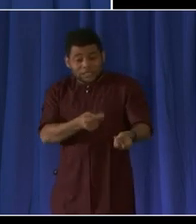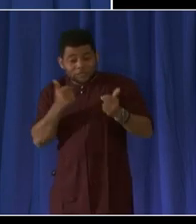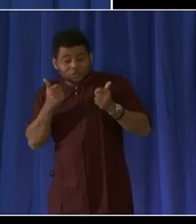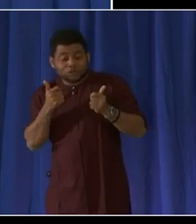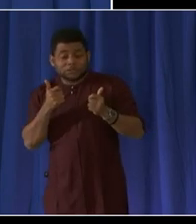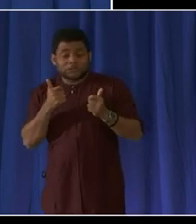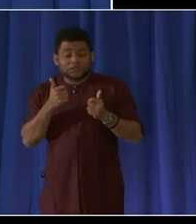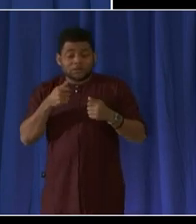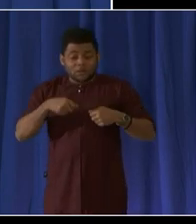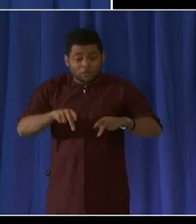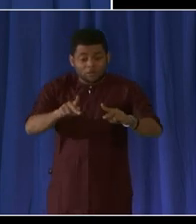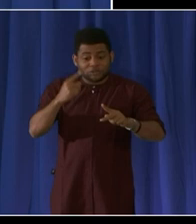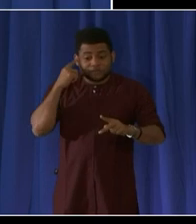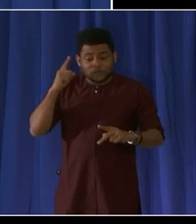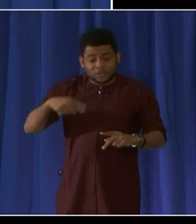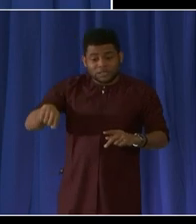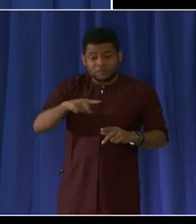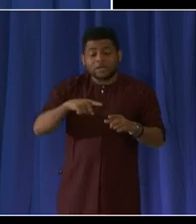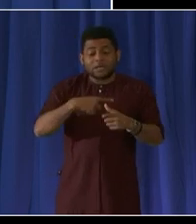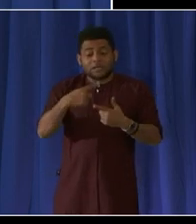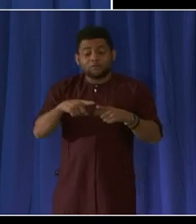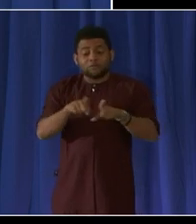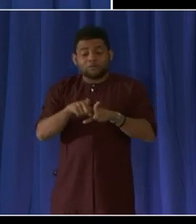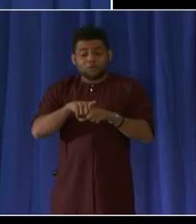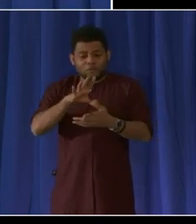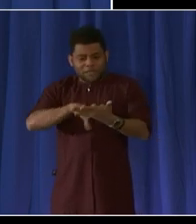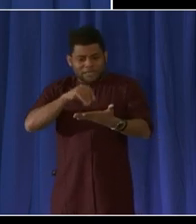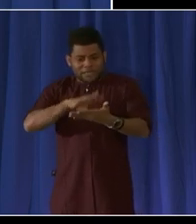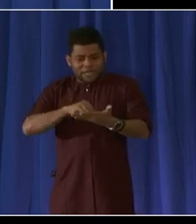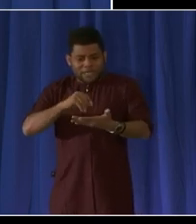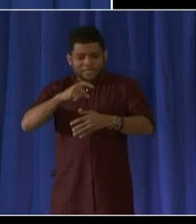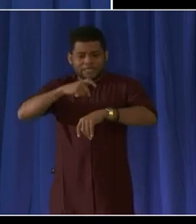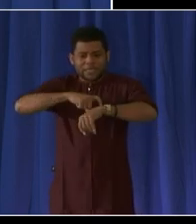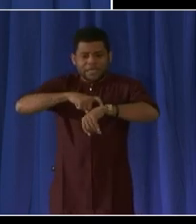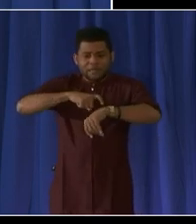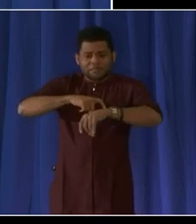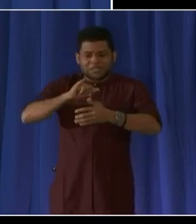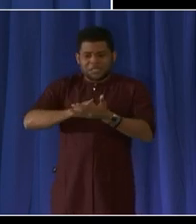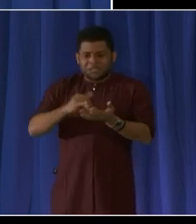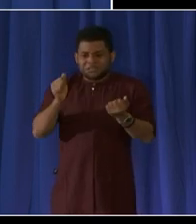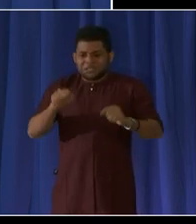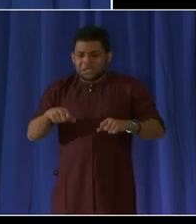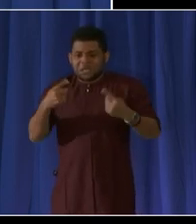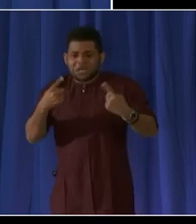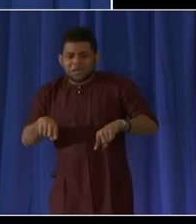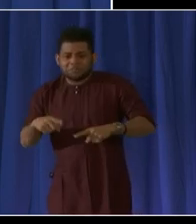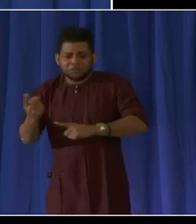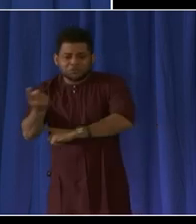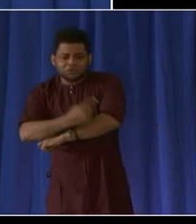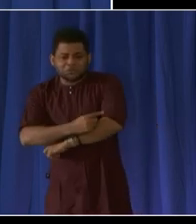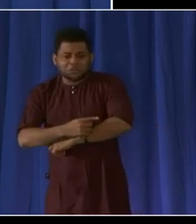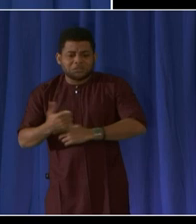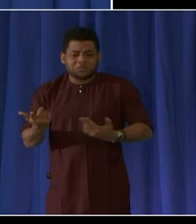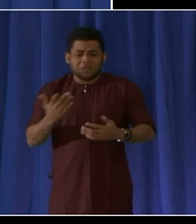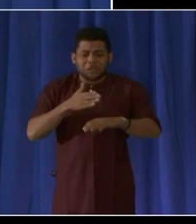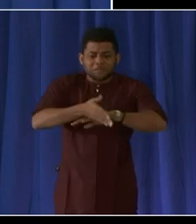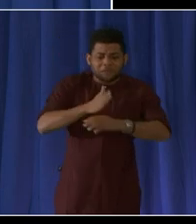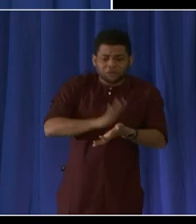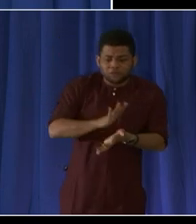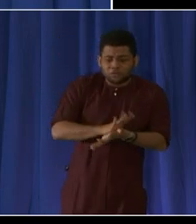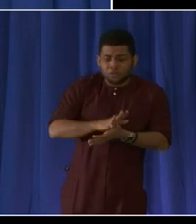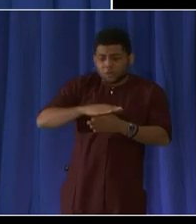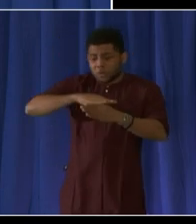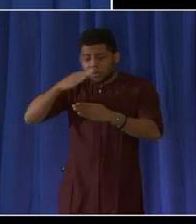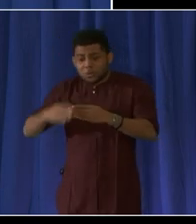needed, also ensuring that there's extended learning time as needed as well. And this can happen during the day, after school, on